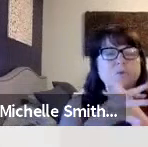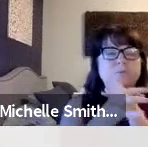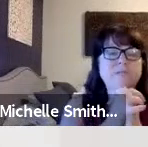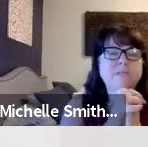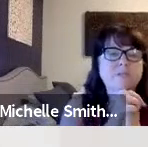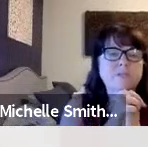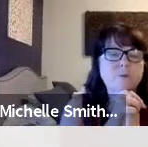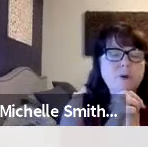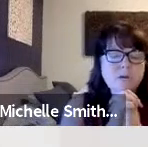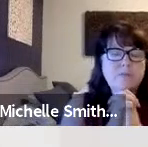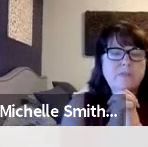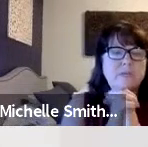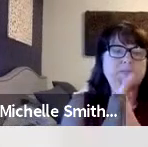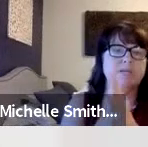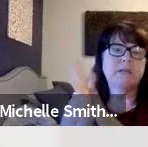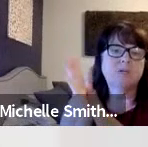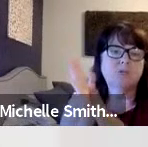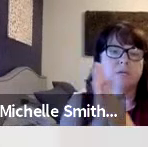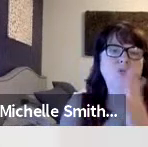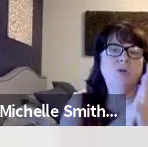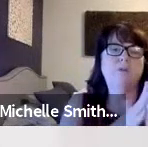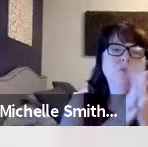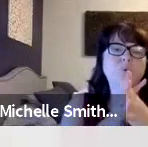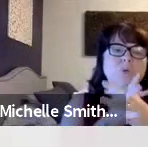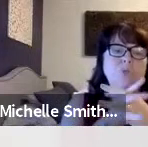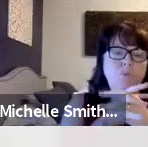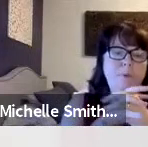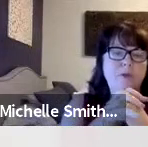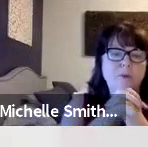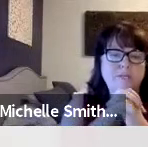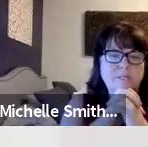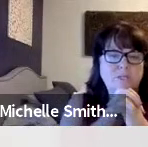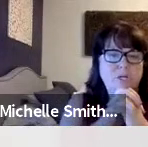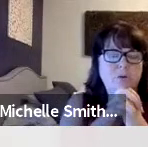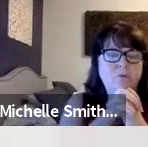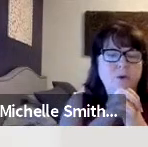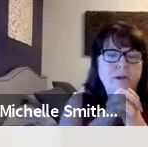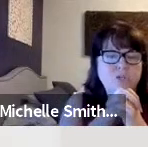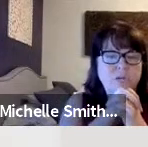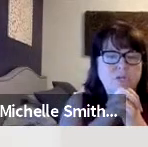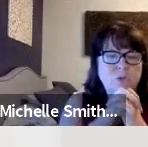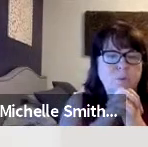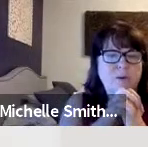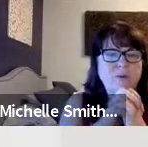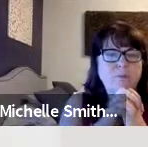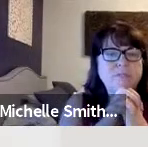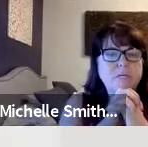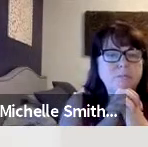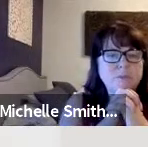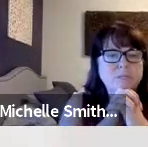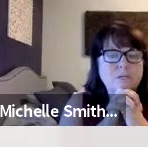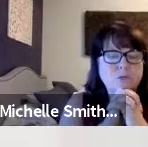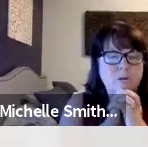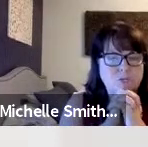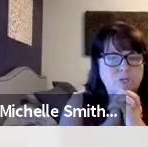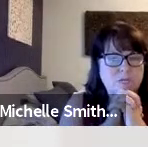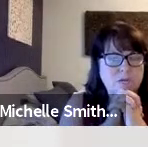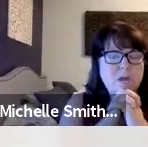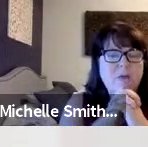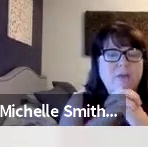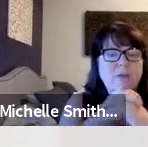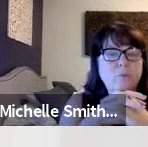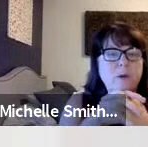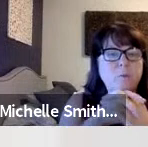realities that schools are facing. So the state legislature gave schools 2 pathways this year for education. One of them was in-person